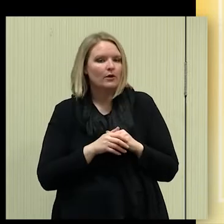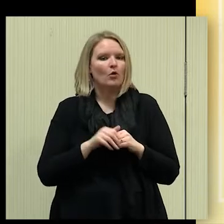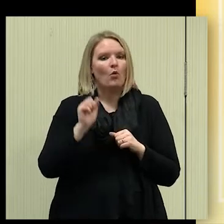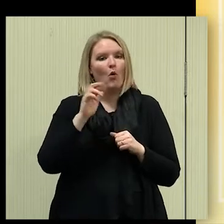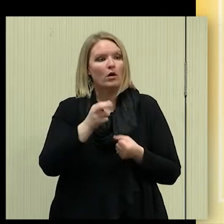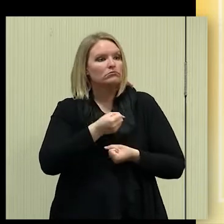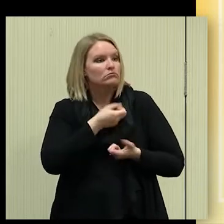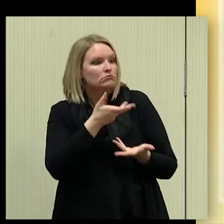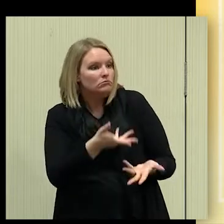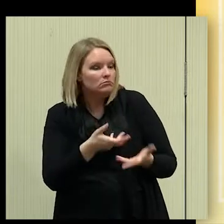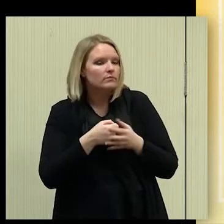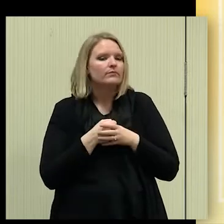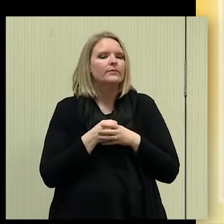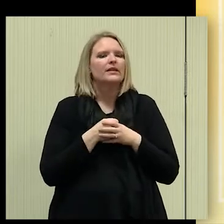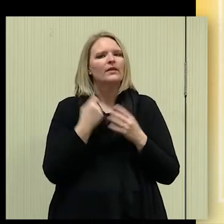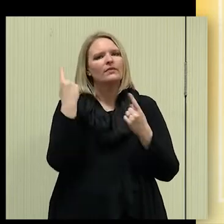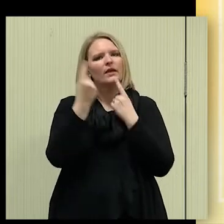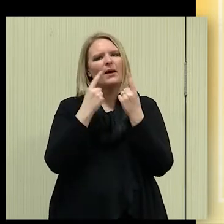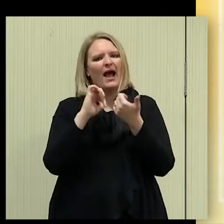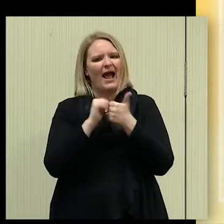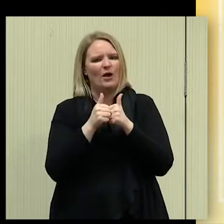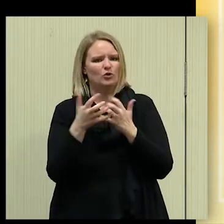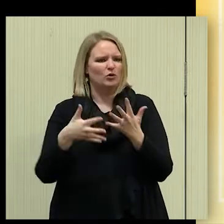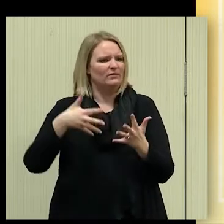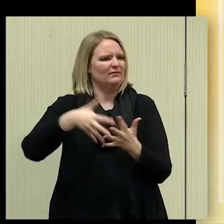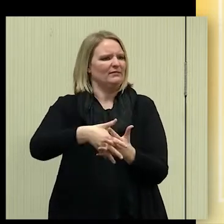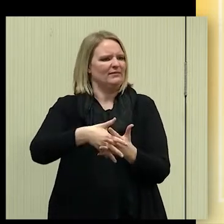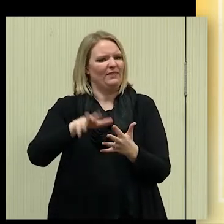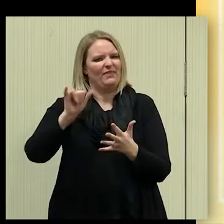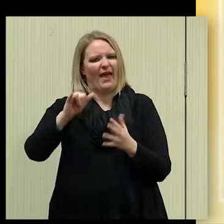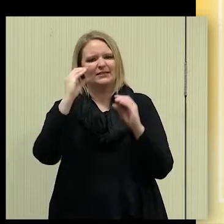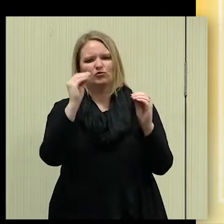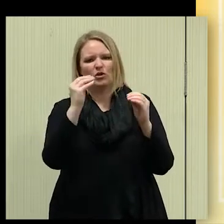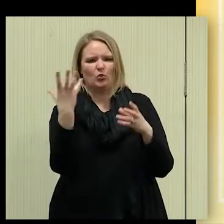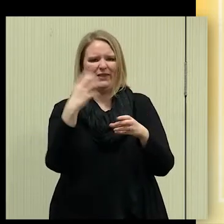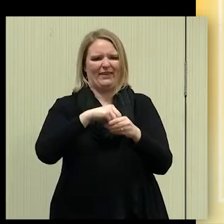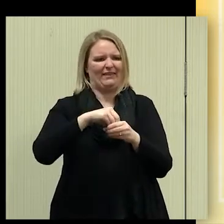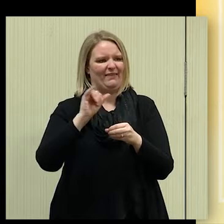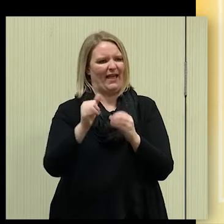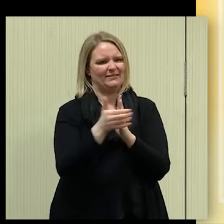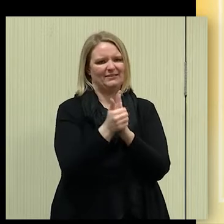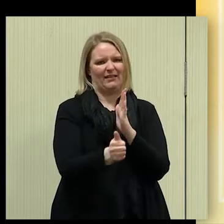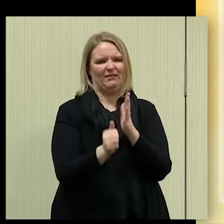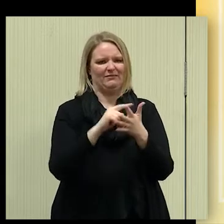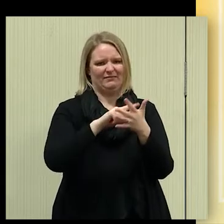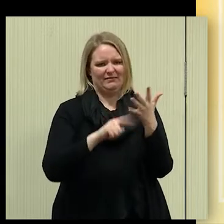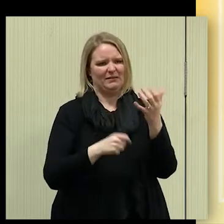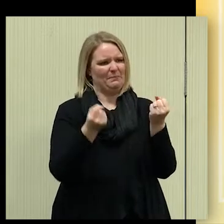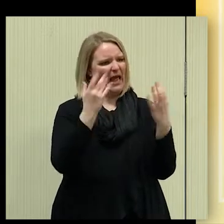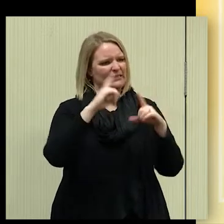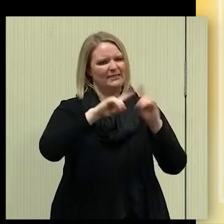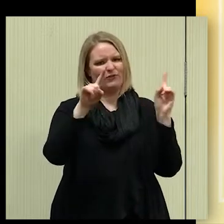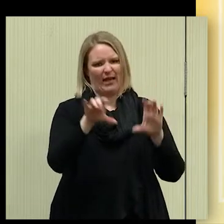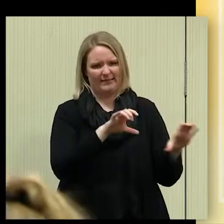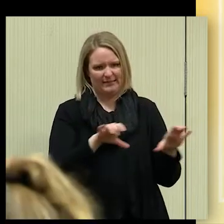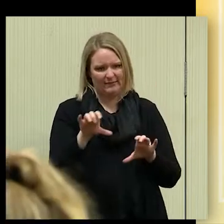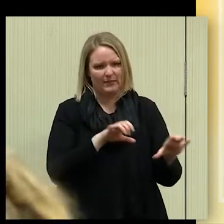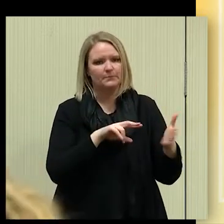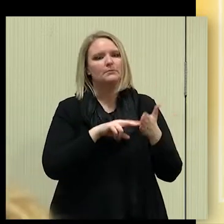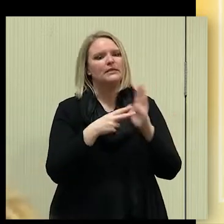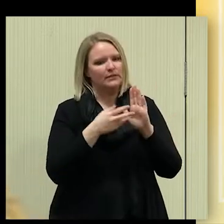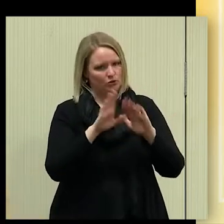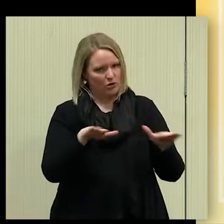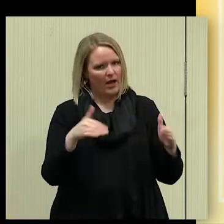about themselves. Thinking of how to embed instruction on that skill across multiple activities so that the child